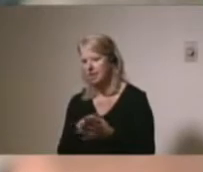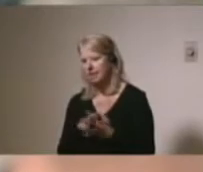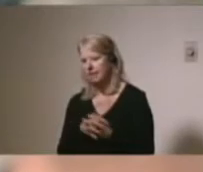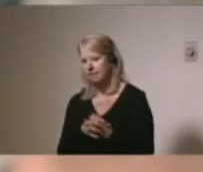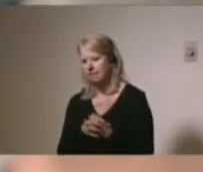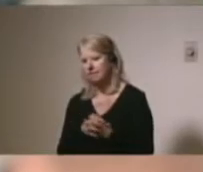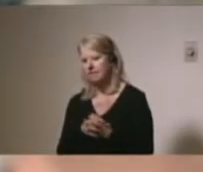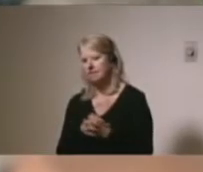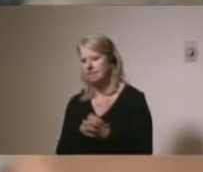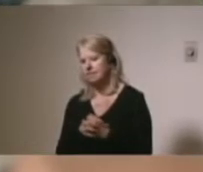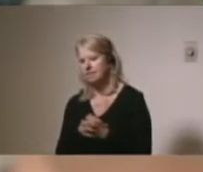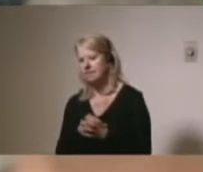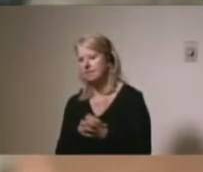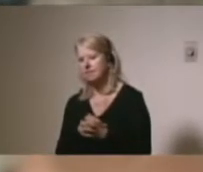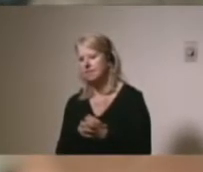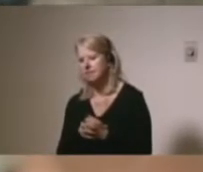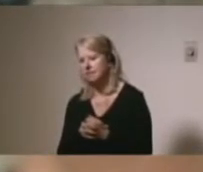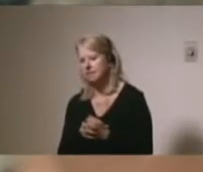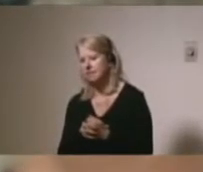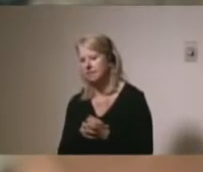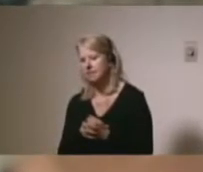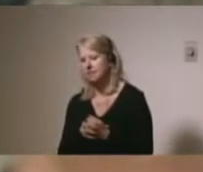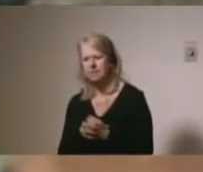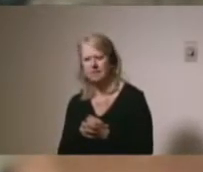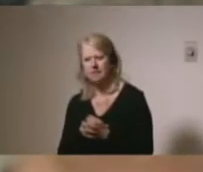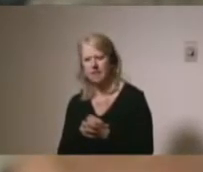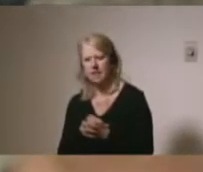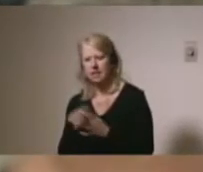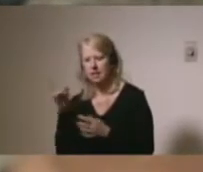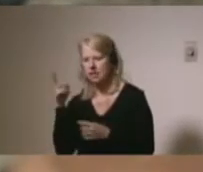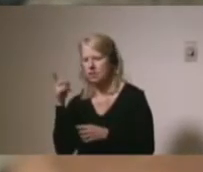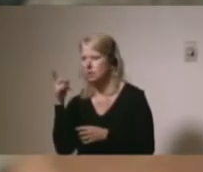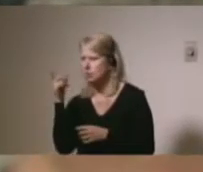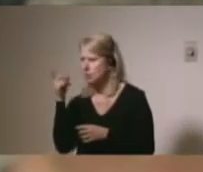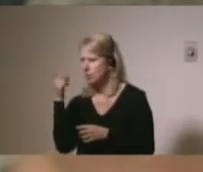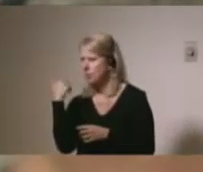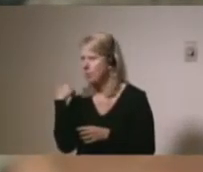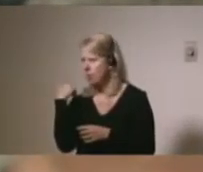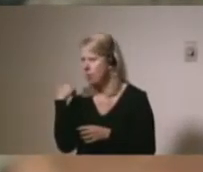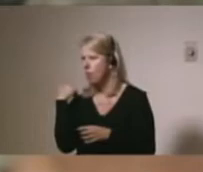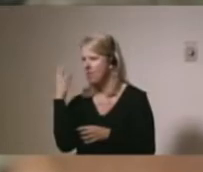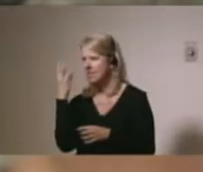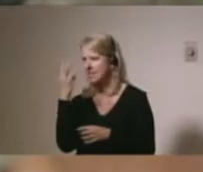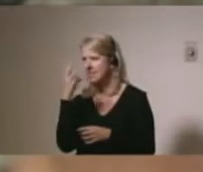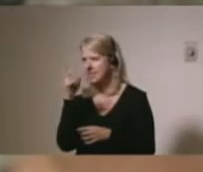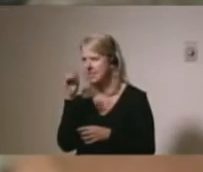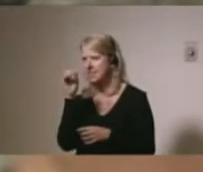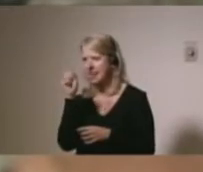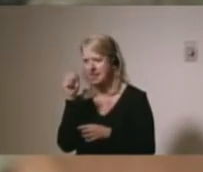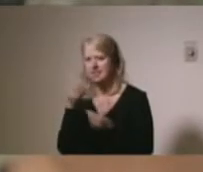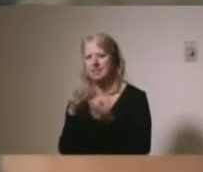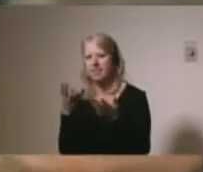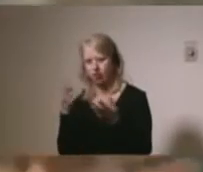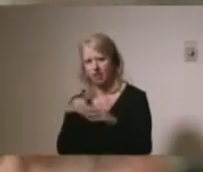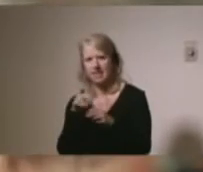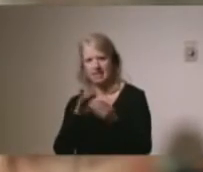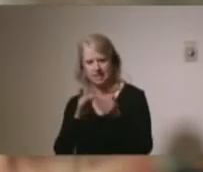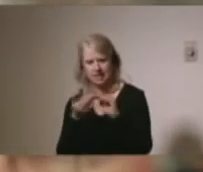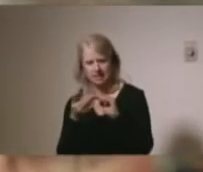moves to go from I think you had 6-day delivery there, didn't you, in metro areas, down to 3 it's gone? 6-day delivery, yeah.